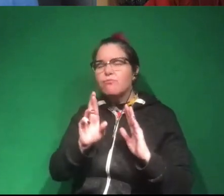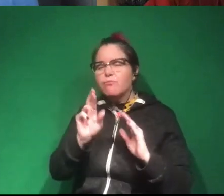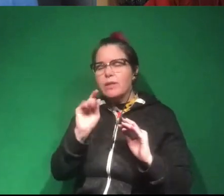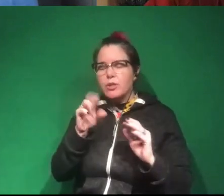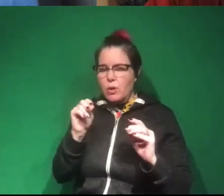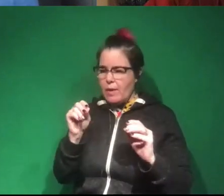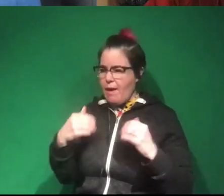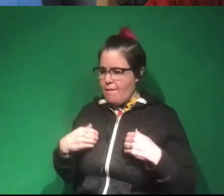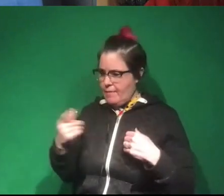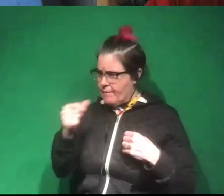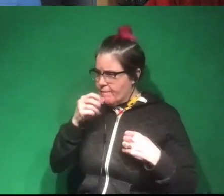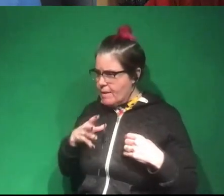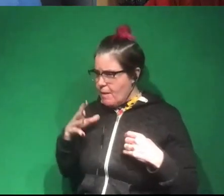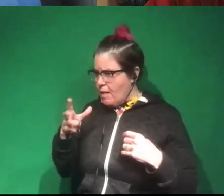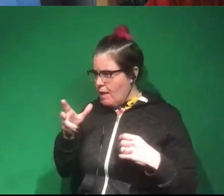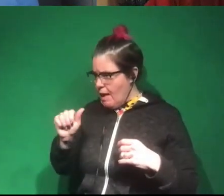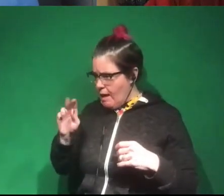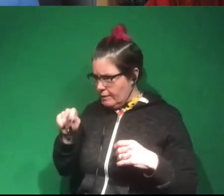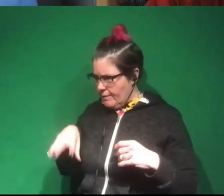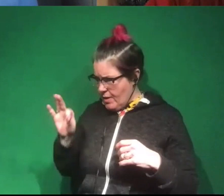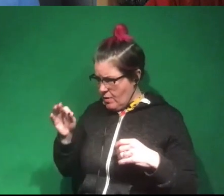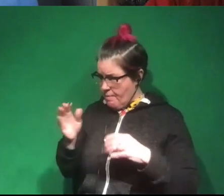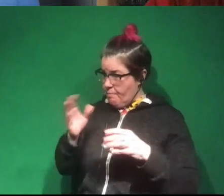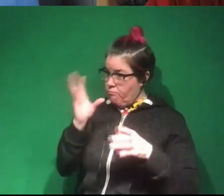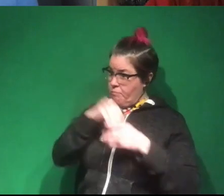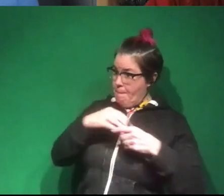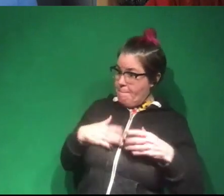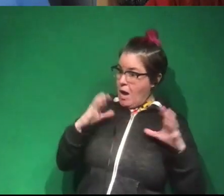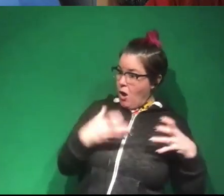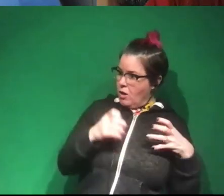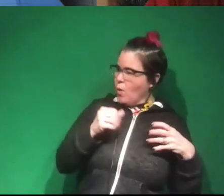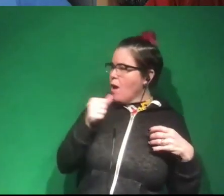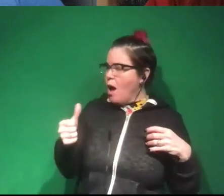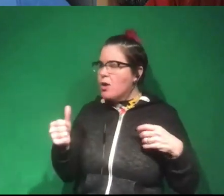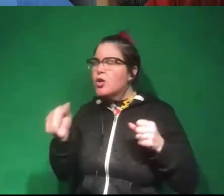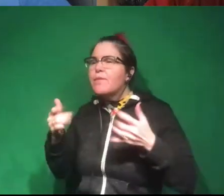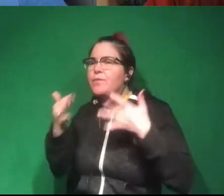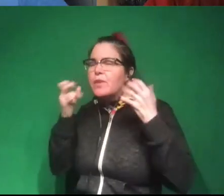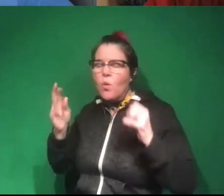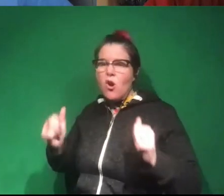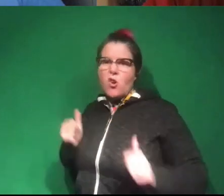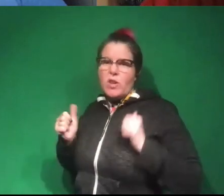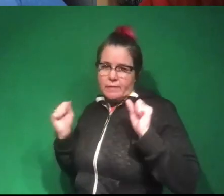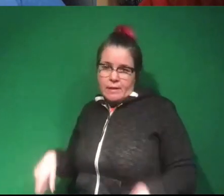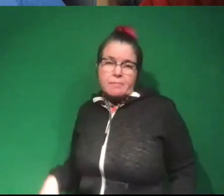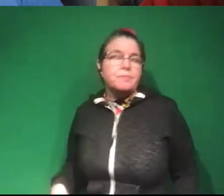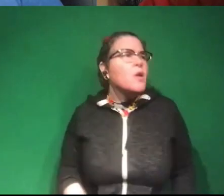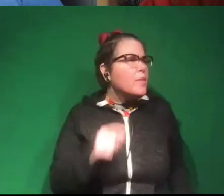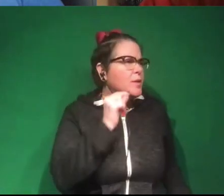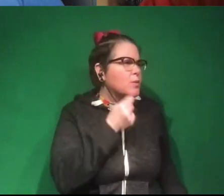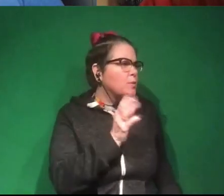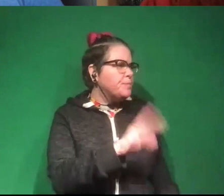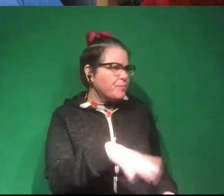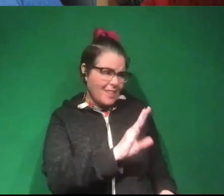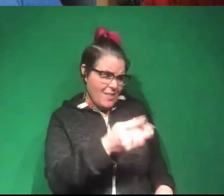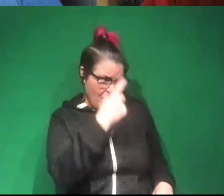is this part of my colony or not? And it could be a friendly greeting or an aggressive greeting. That's so cool. So here's a question that I've never thought